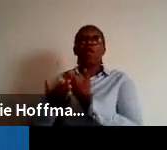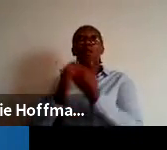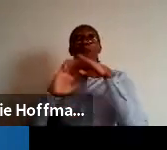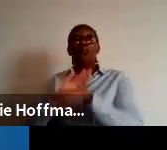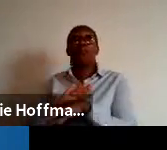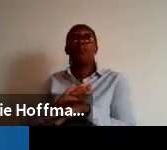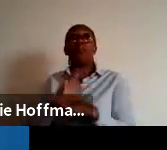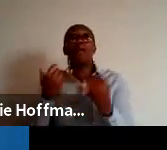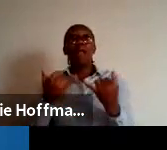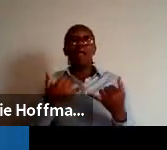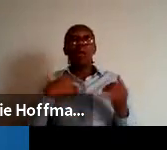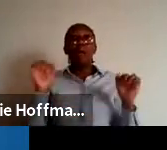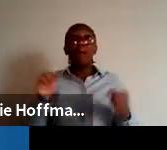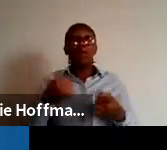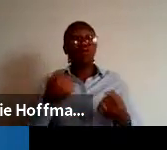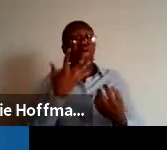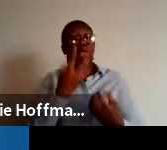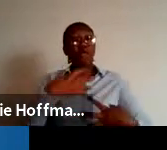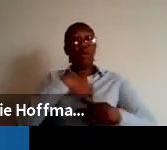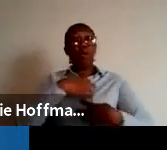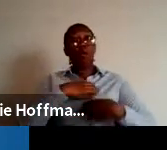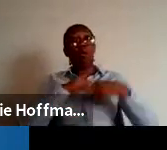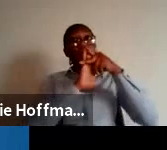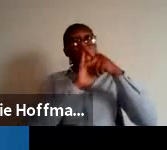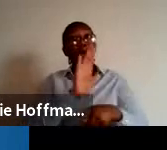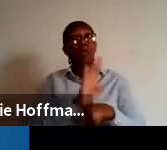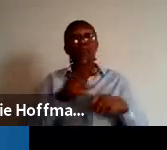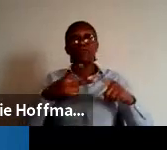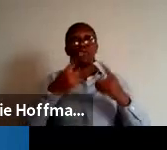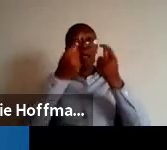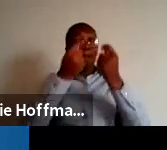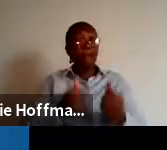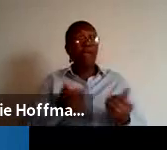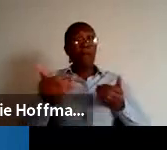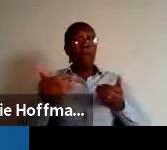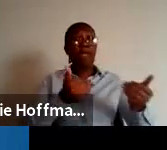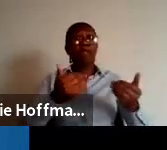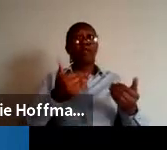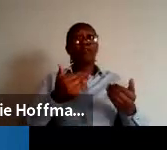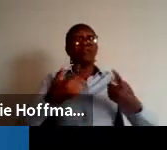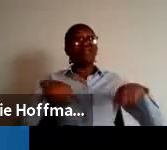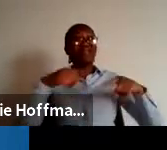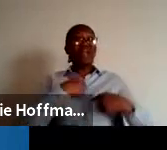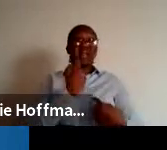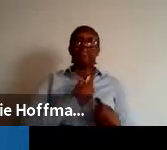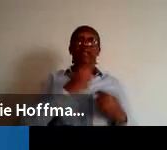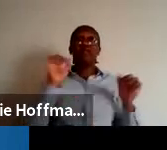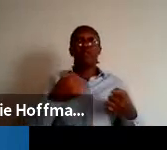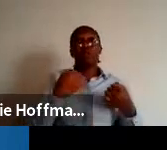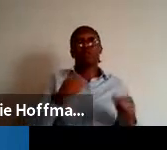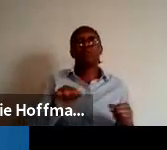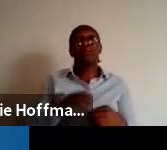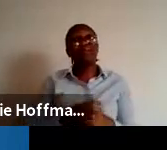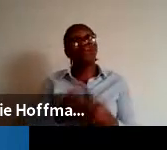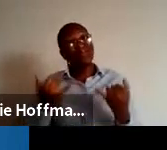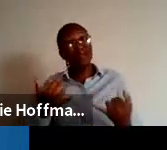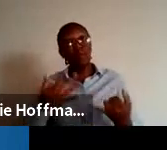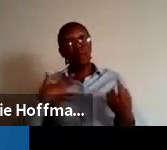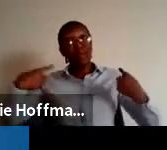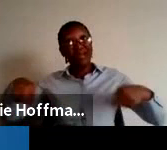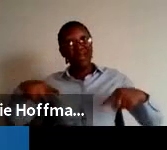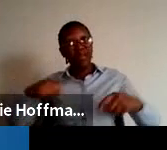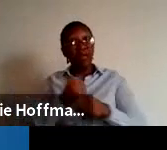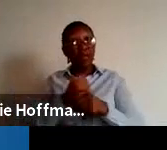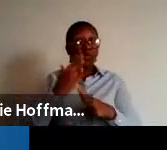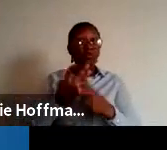our policies as a country and to manage our country the manner in which we are supposed to be doing. It is the fear that is supposed to